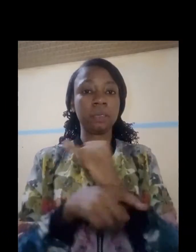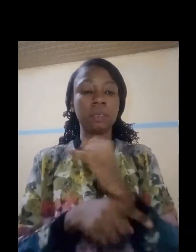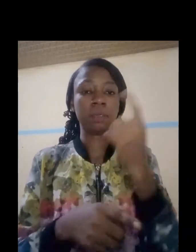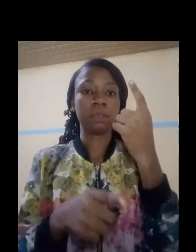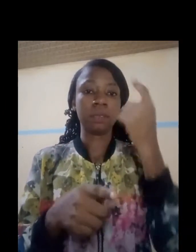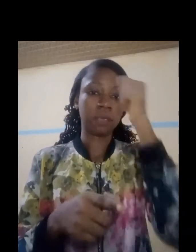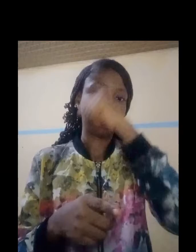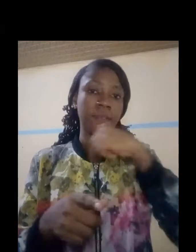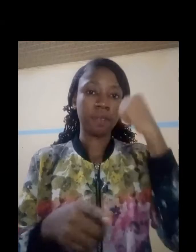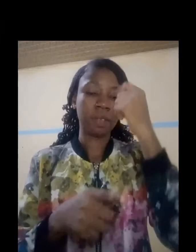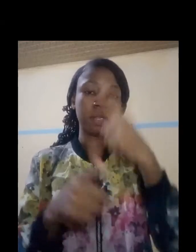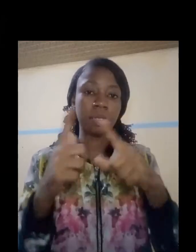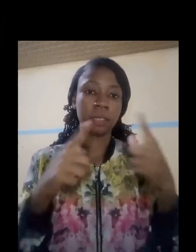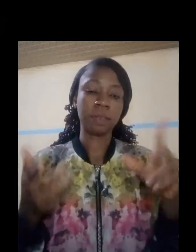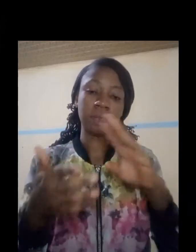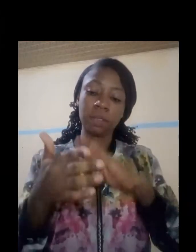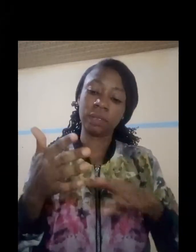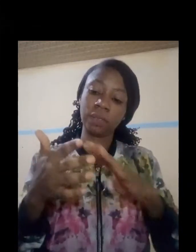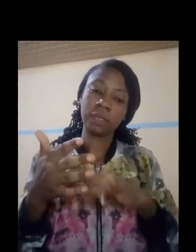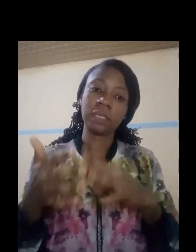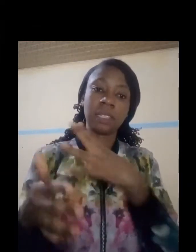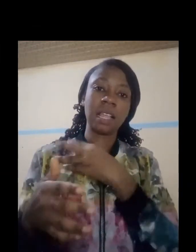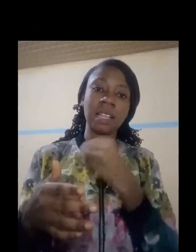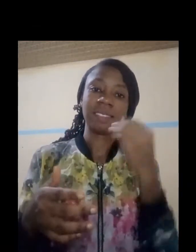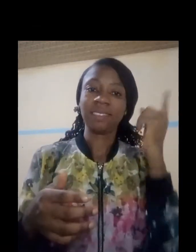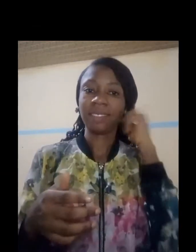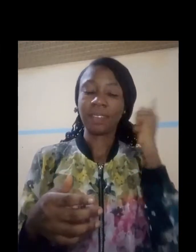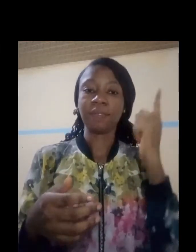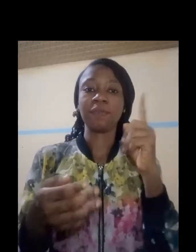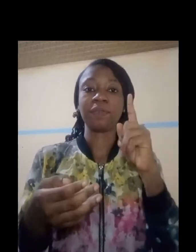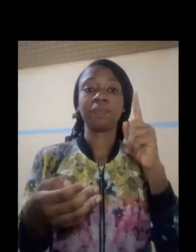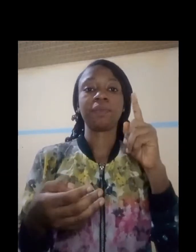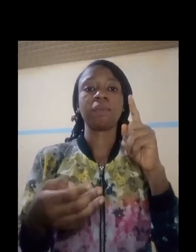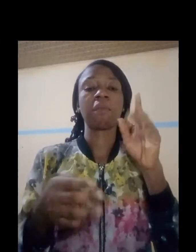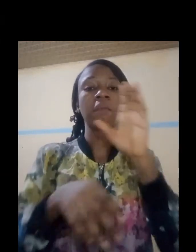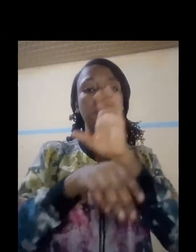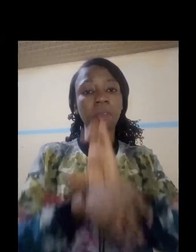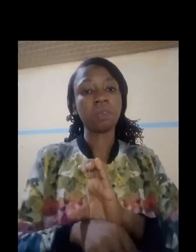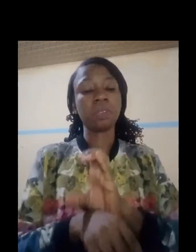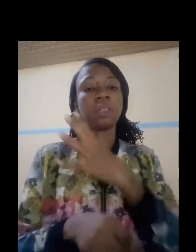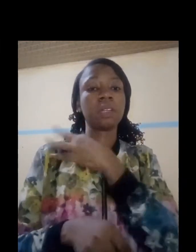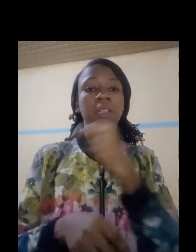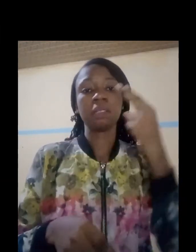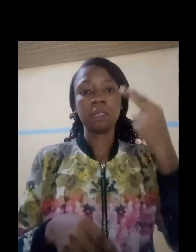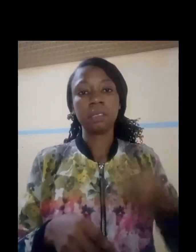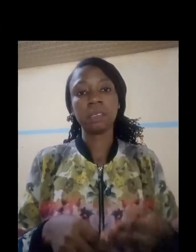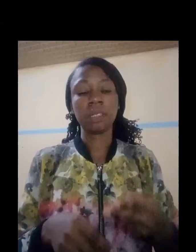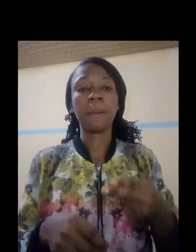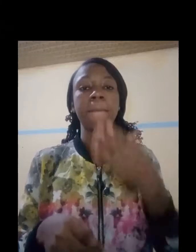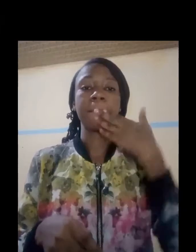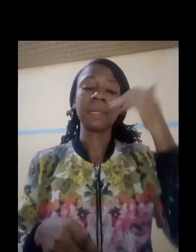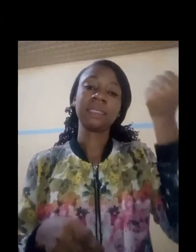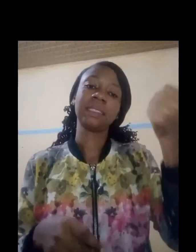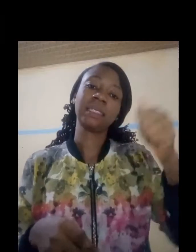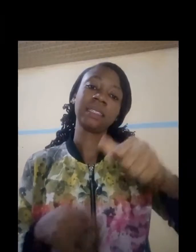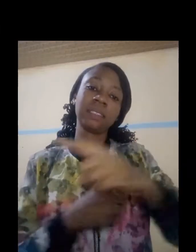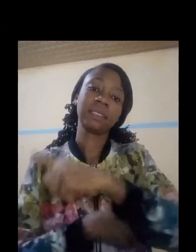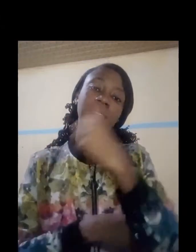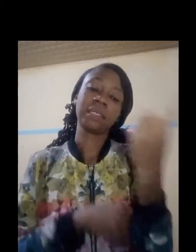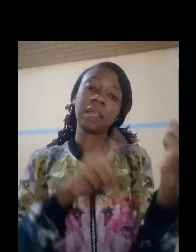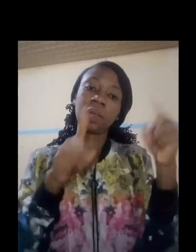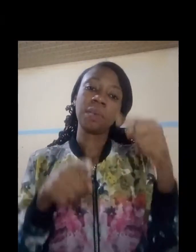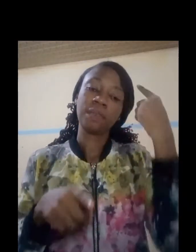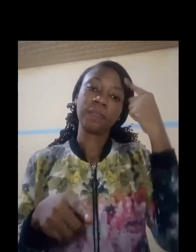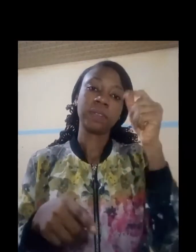days are coming for our deaf culture and deaf history. Better days are coming for sign language interpreting